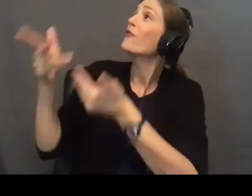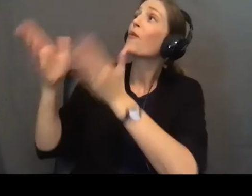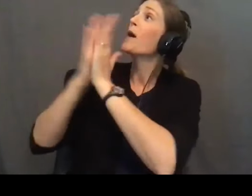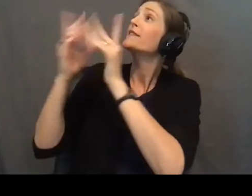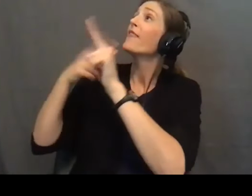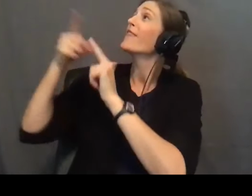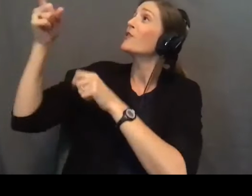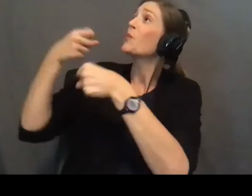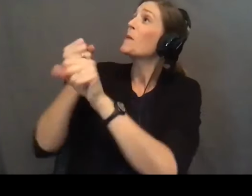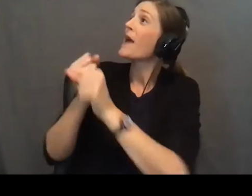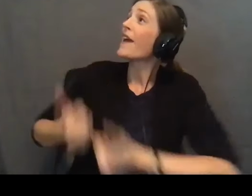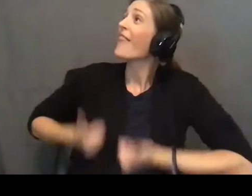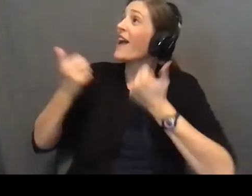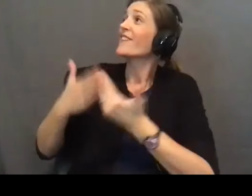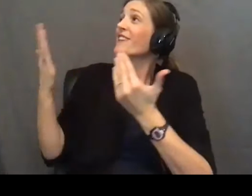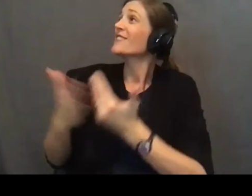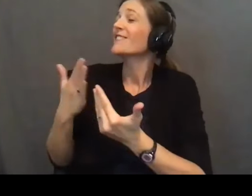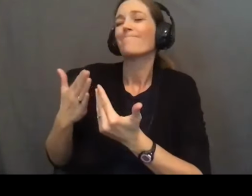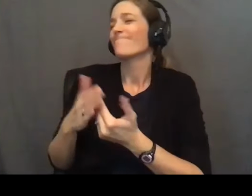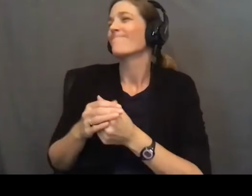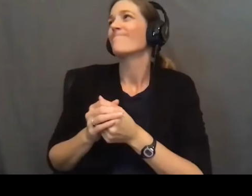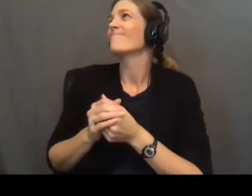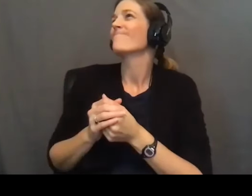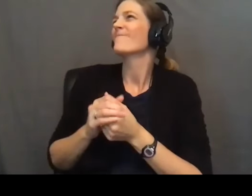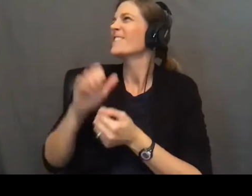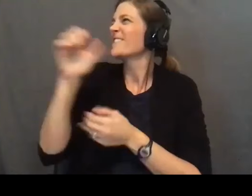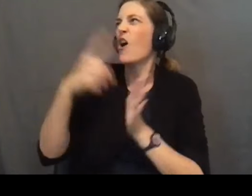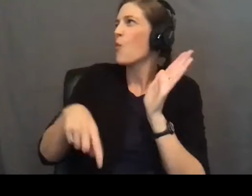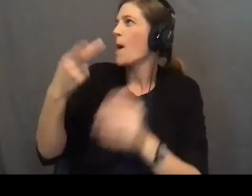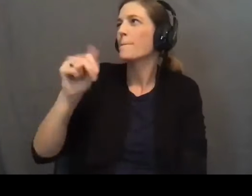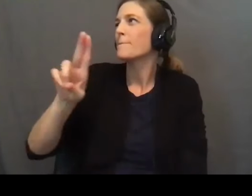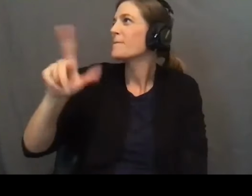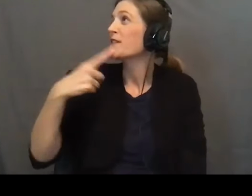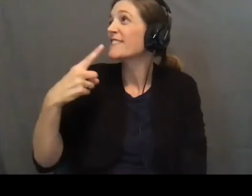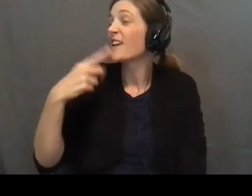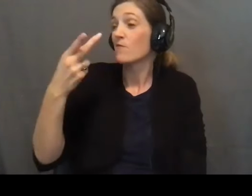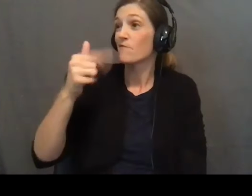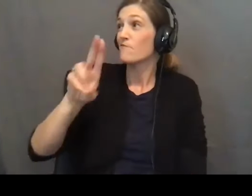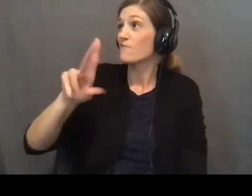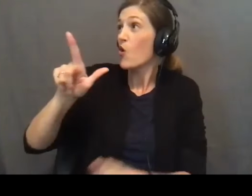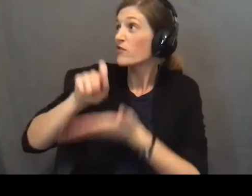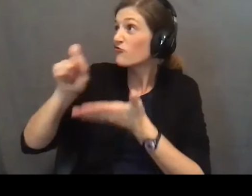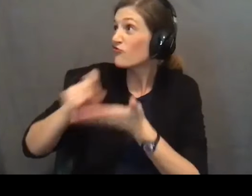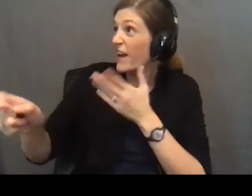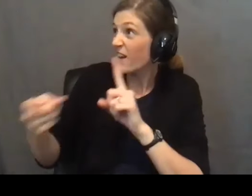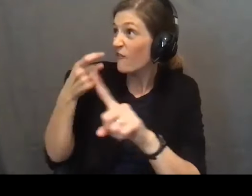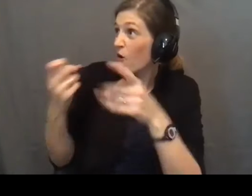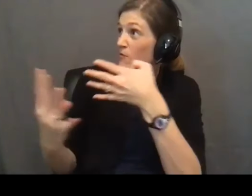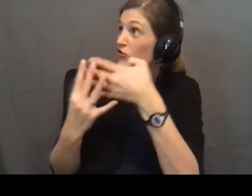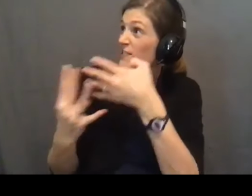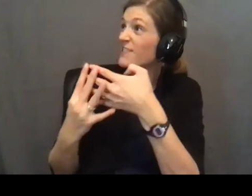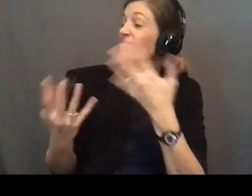you're going to Make life easy for us That's not what Paul's saying In fact Paul's writing this From a prison